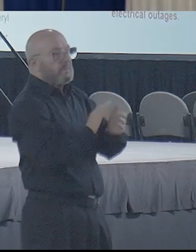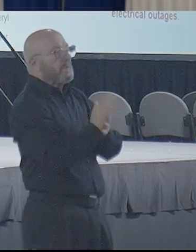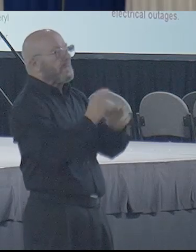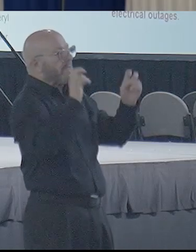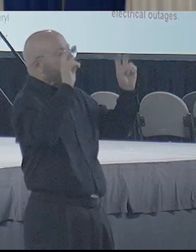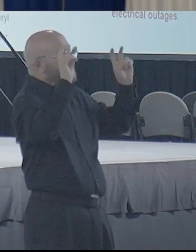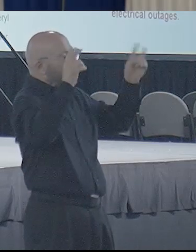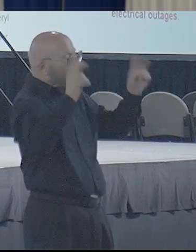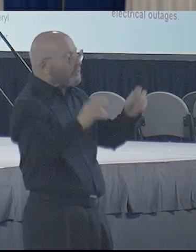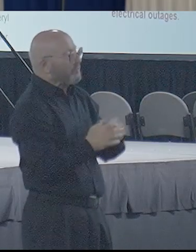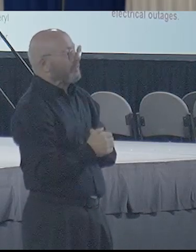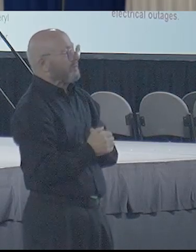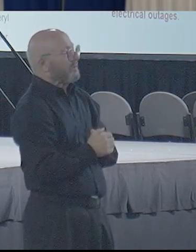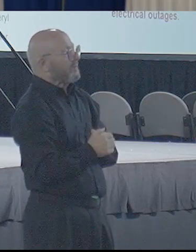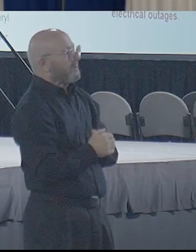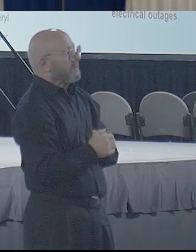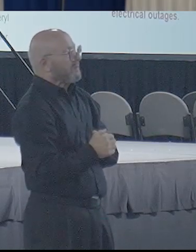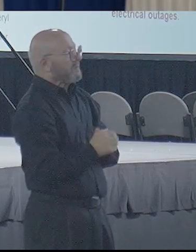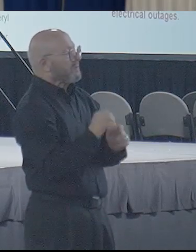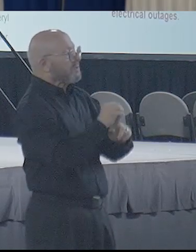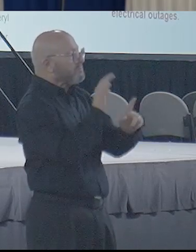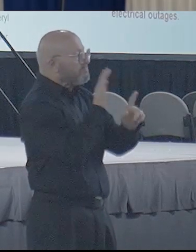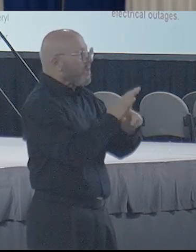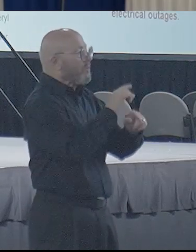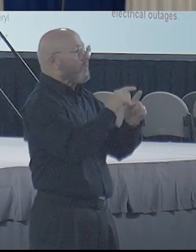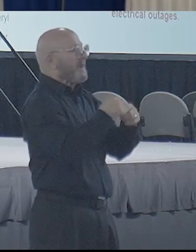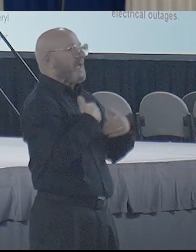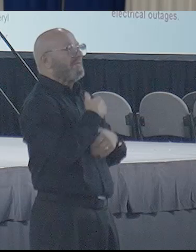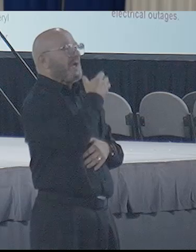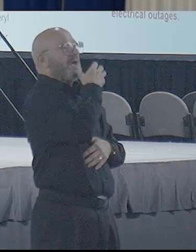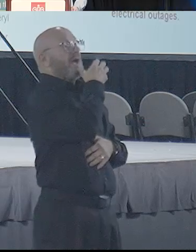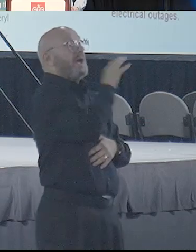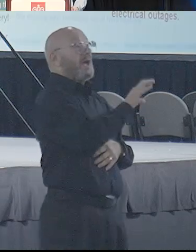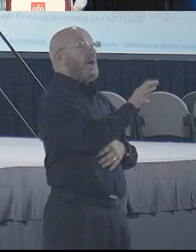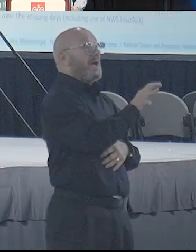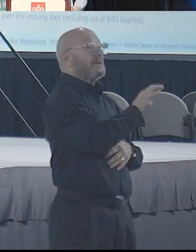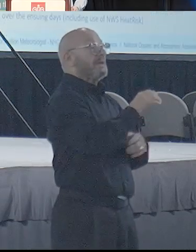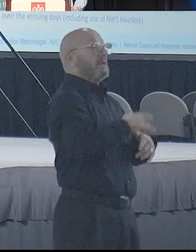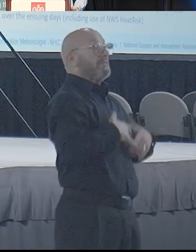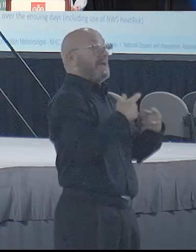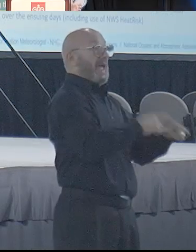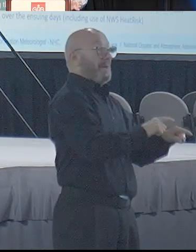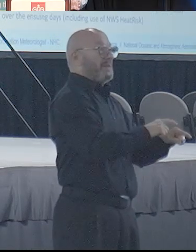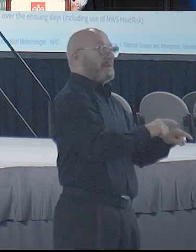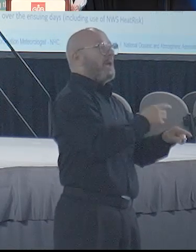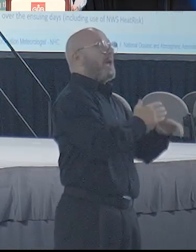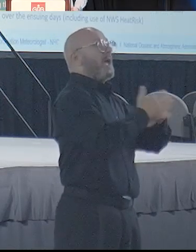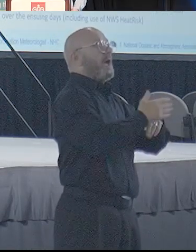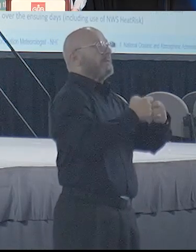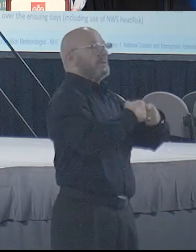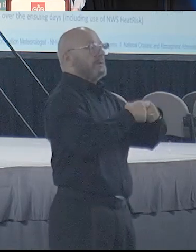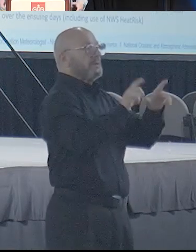vulnerable population that can be exposed here when there's a heat event after a power outage. So one thing that's